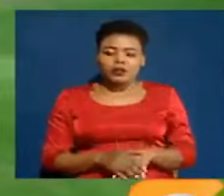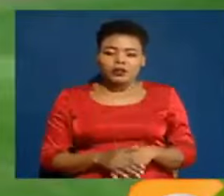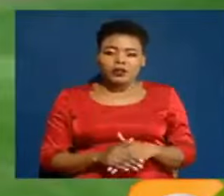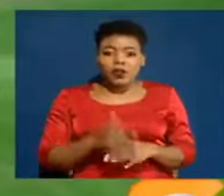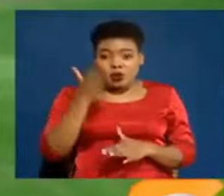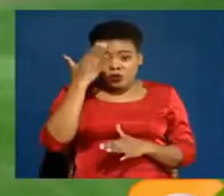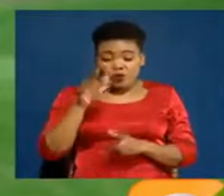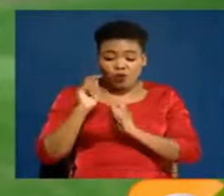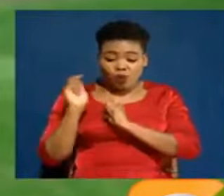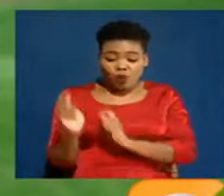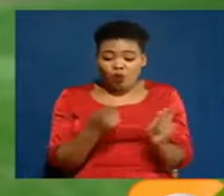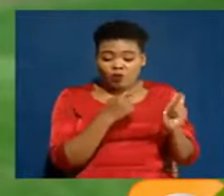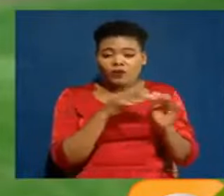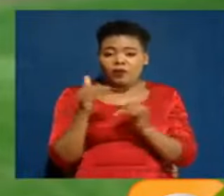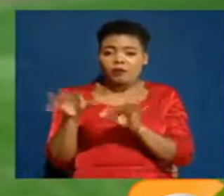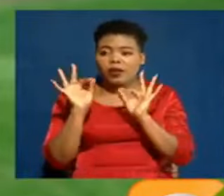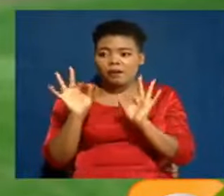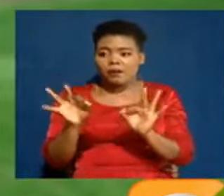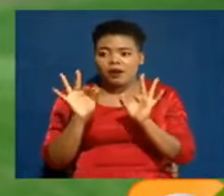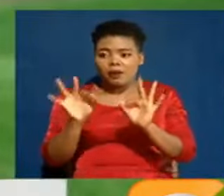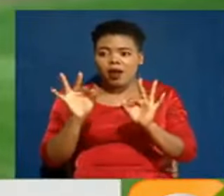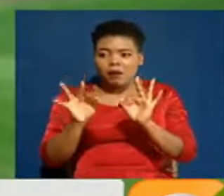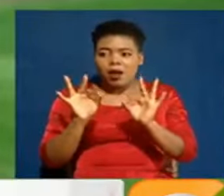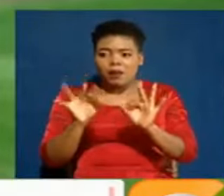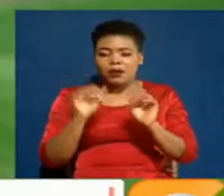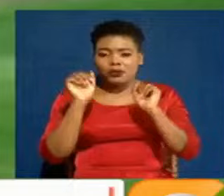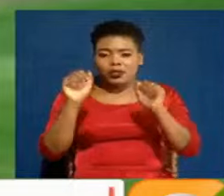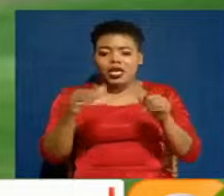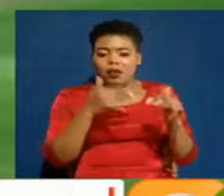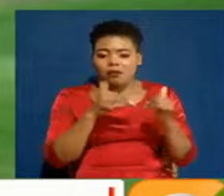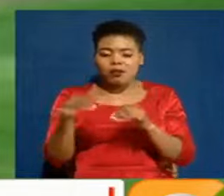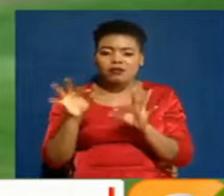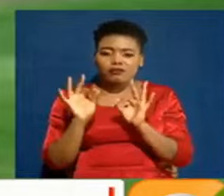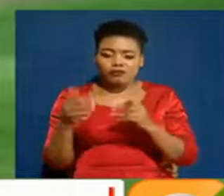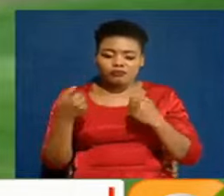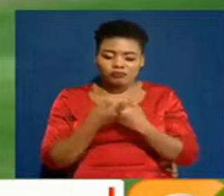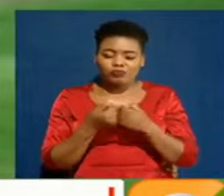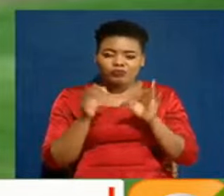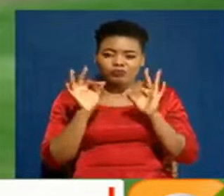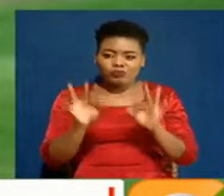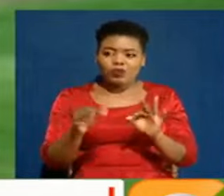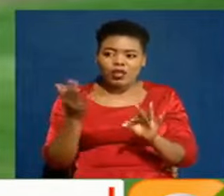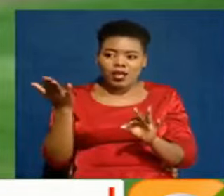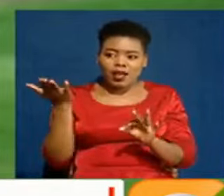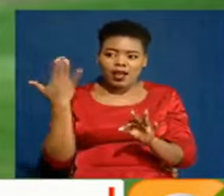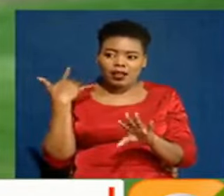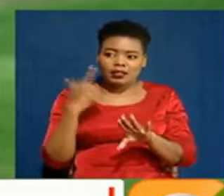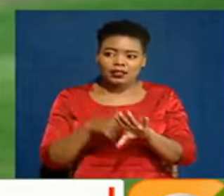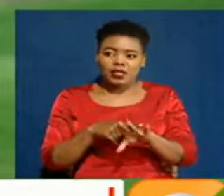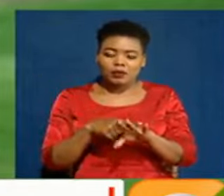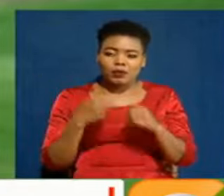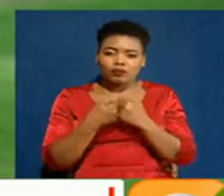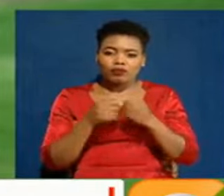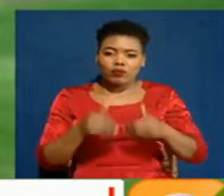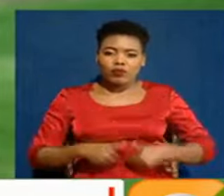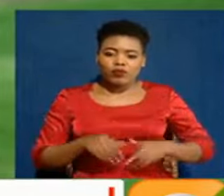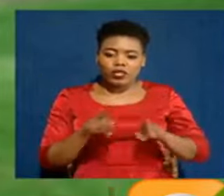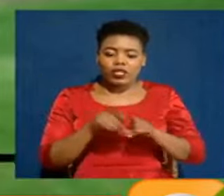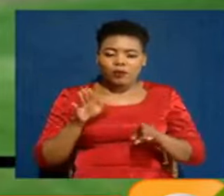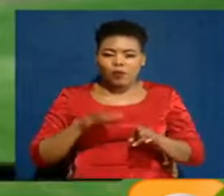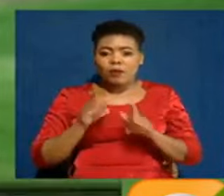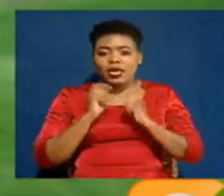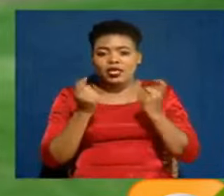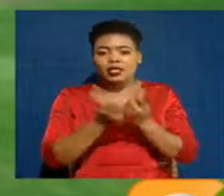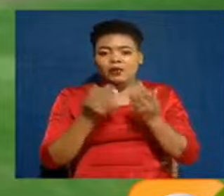year. It's a great addition. Now we can have professionals playing this and lady golfers as well, plus juniors and amateurs. So a big thank you to